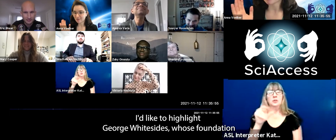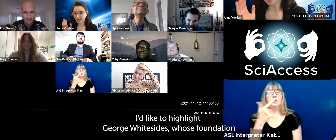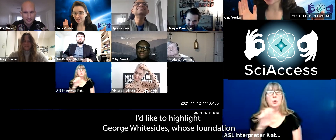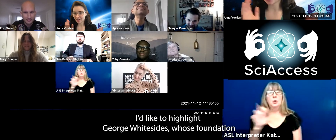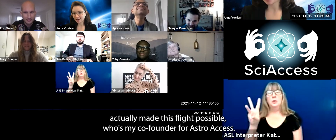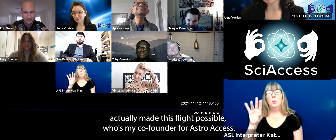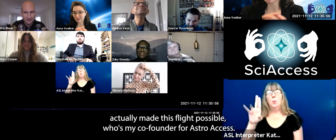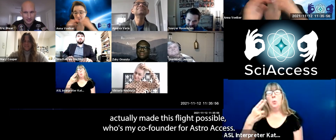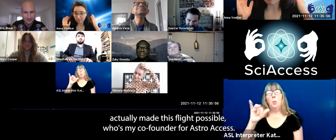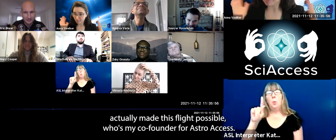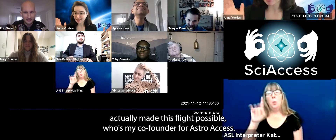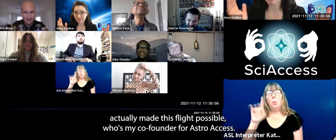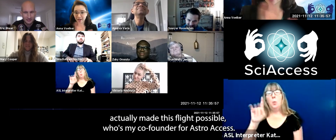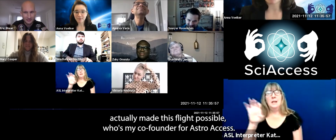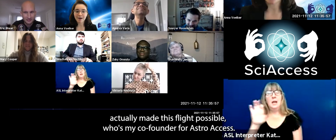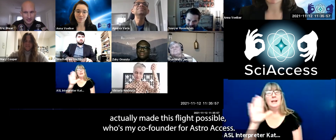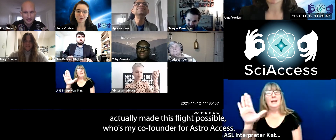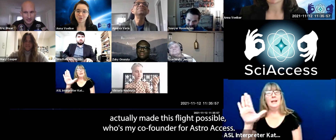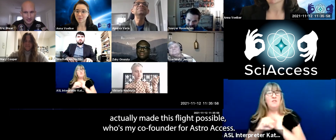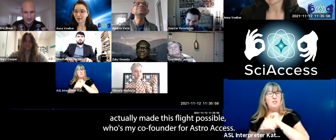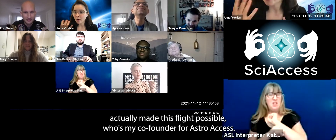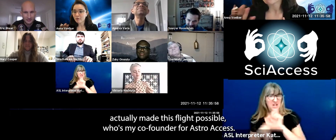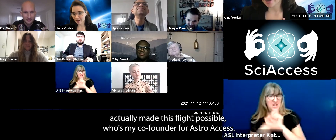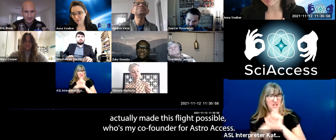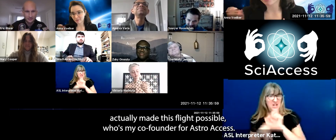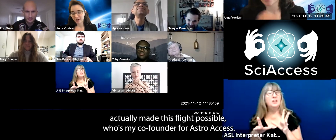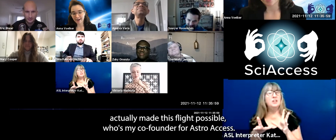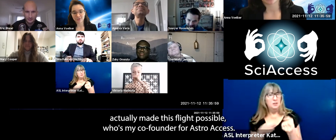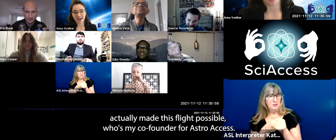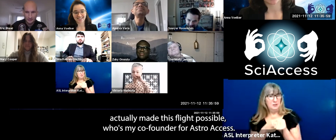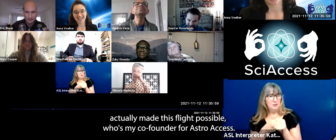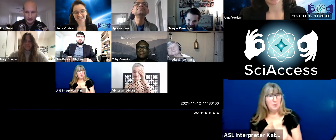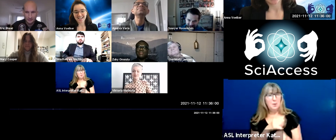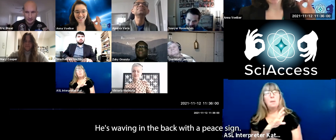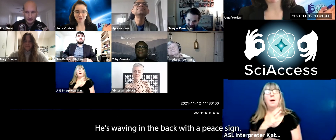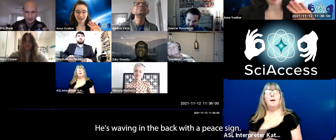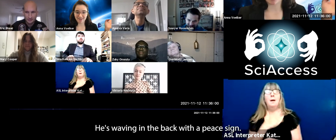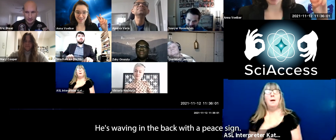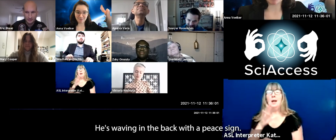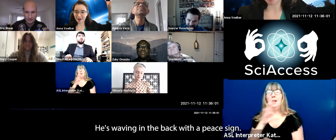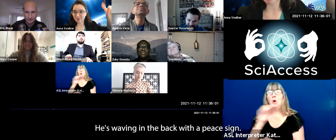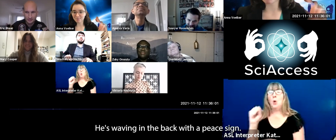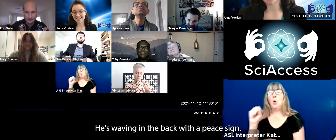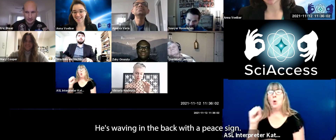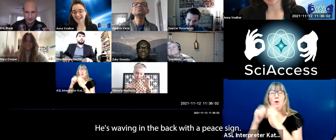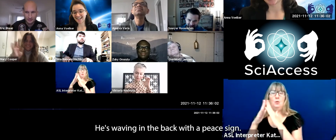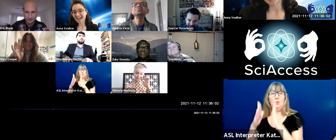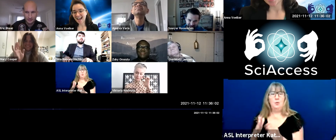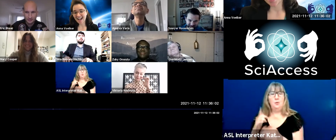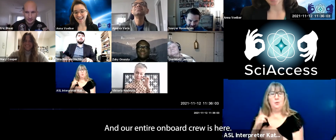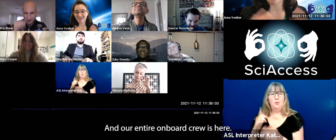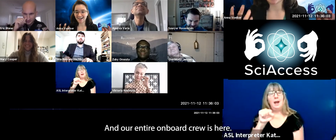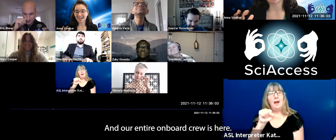whose foundation actually made this flight possible, who's my co-founder for AstroAccess. He's waving in the back with a peace